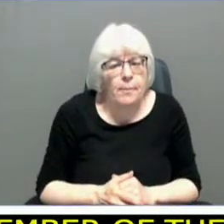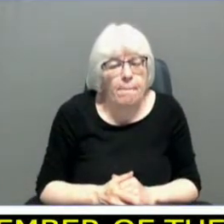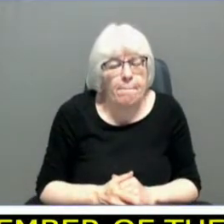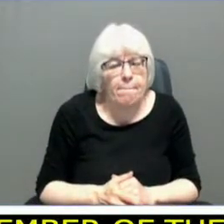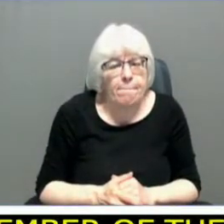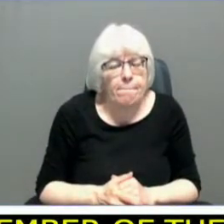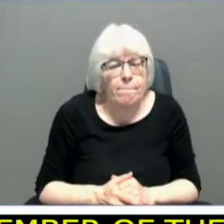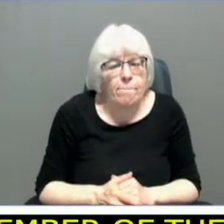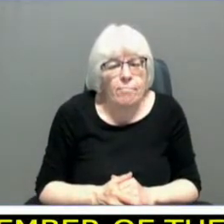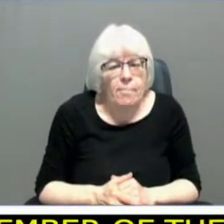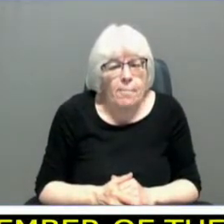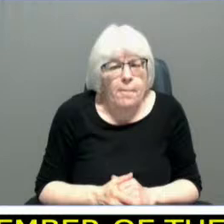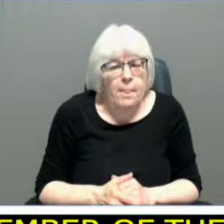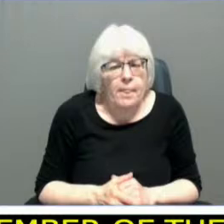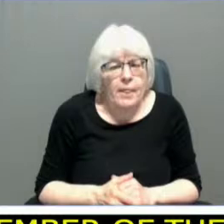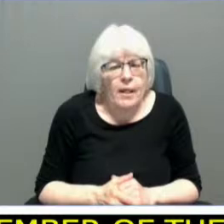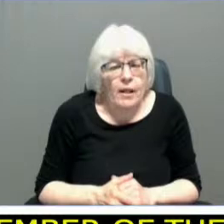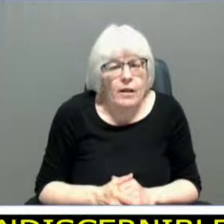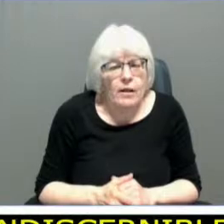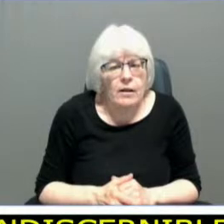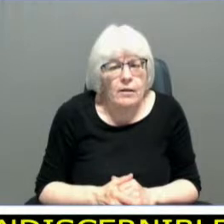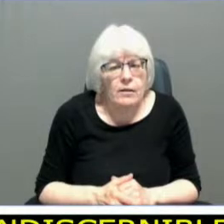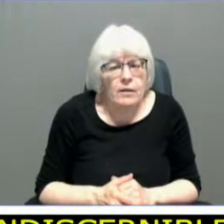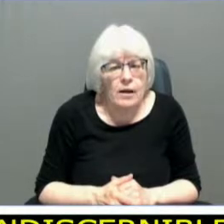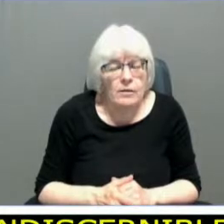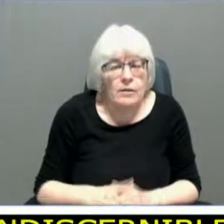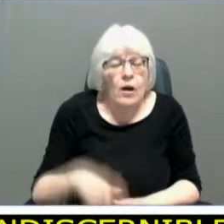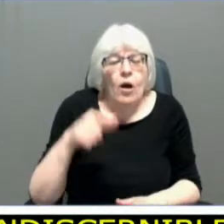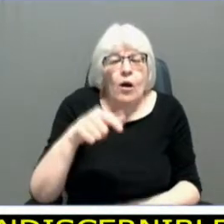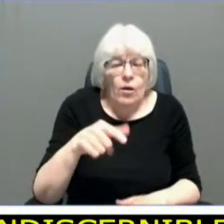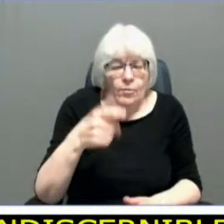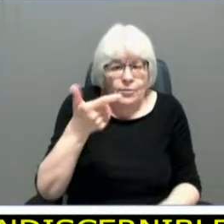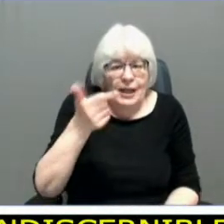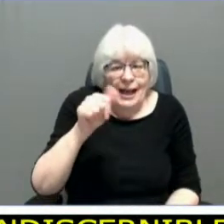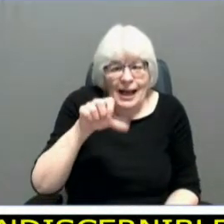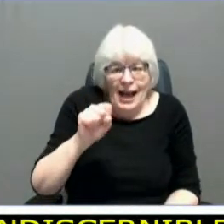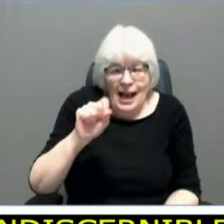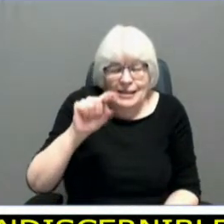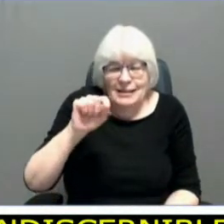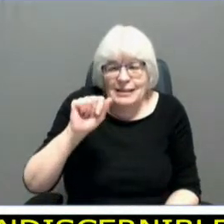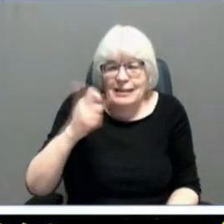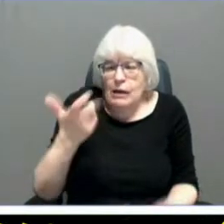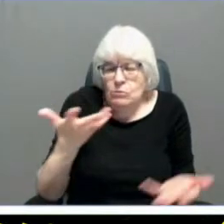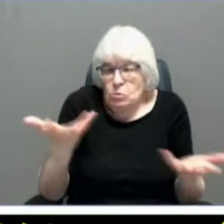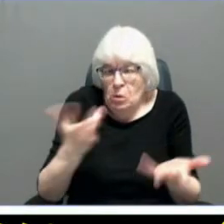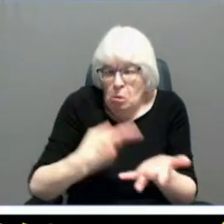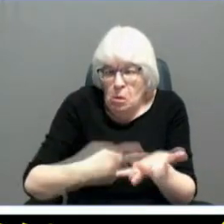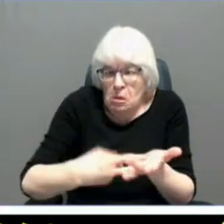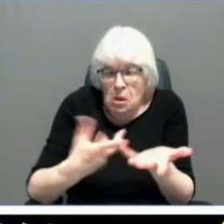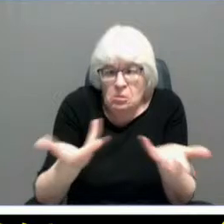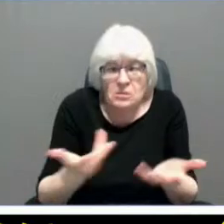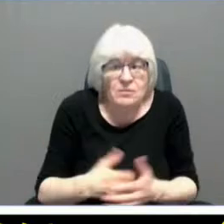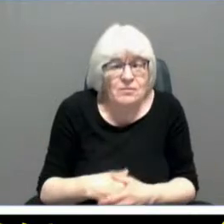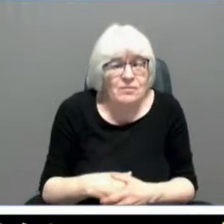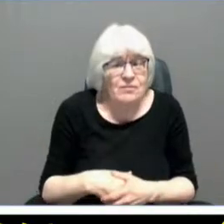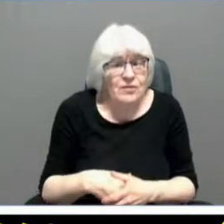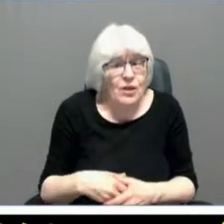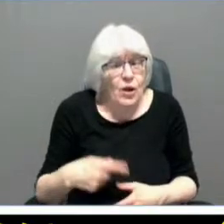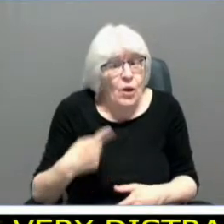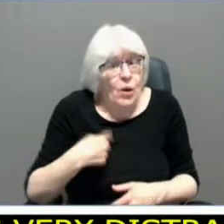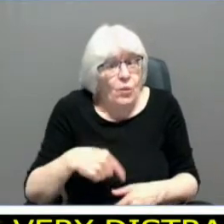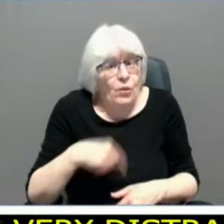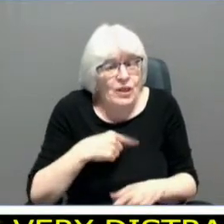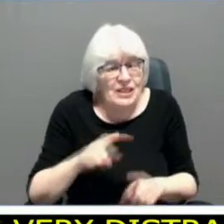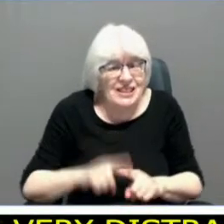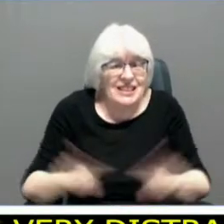gas taxes, the provincial portion of gas taxes at the pump? Well, we've all taken a different approach on this, I think. Our province cut it